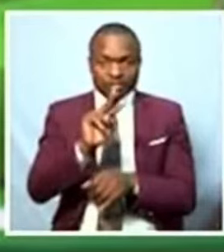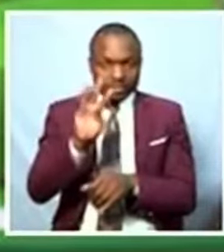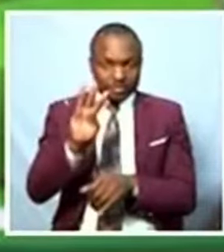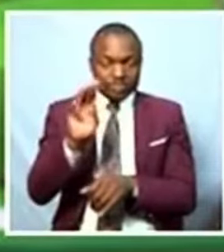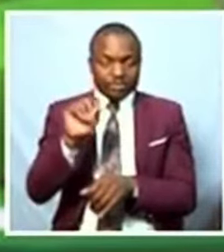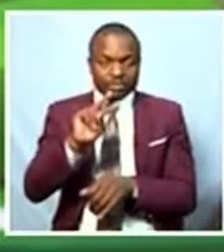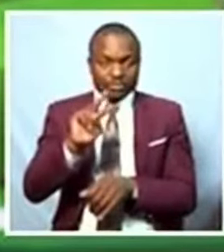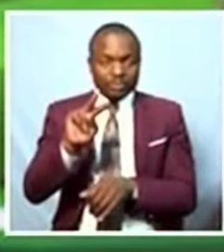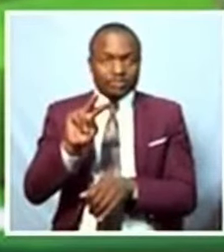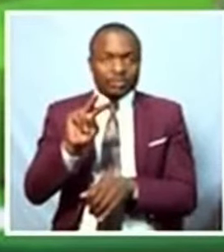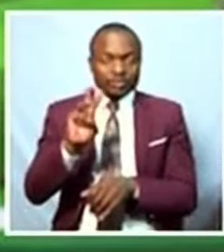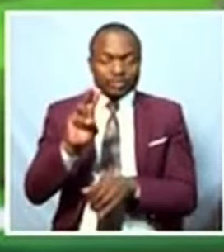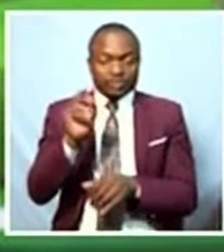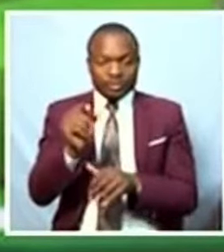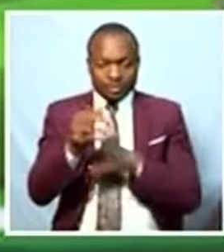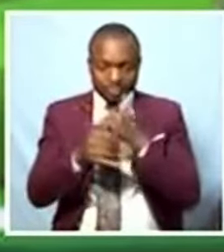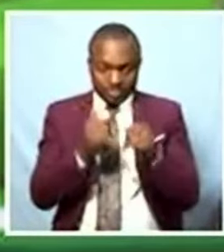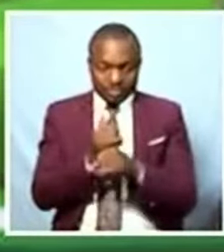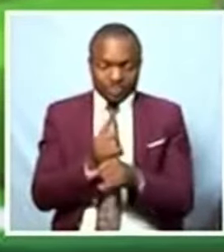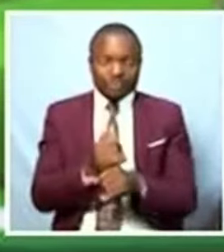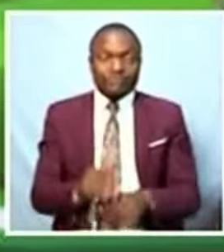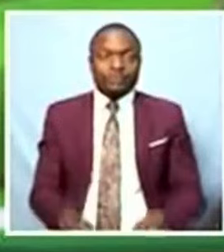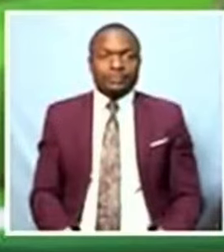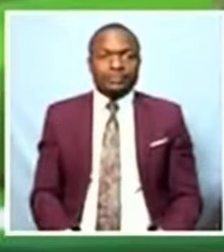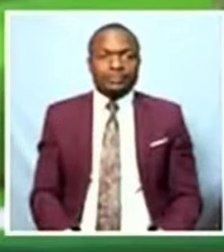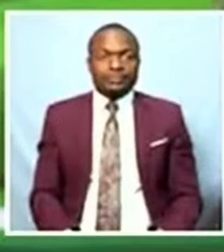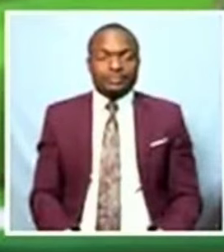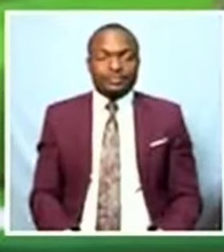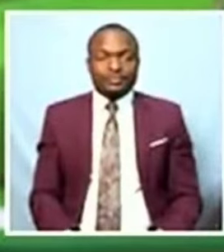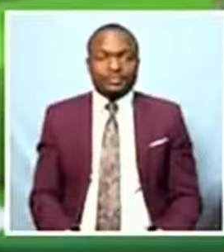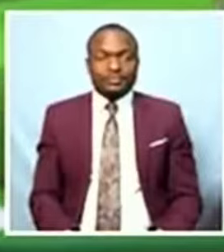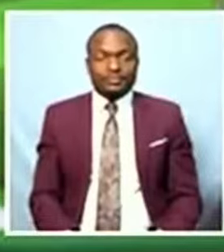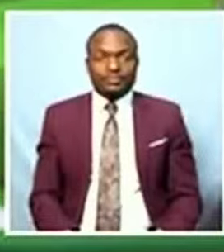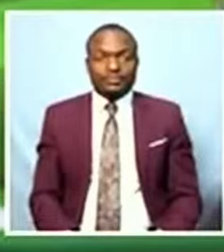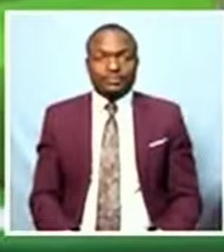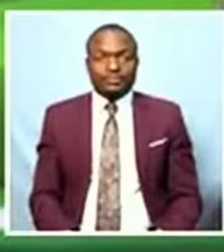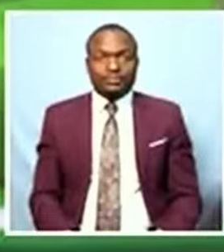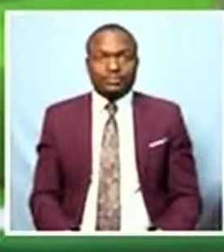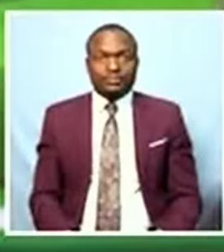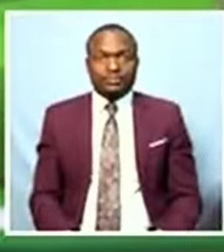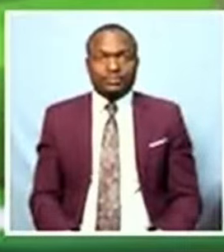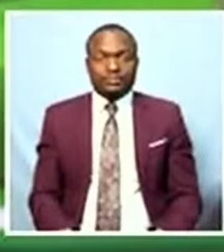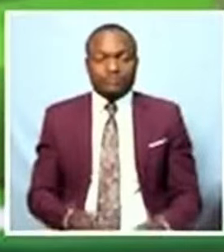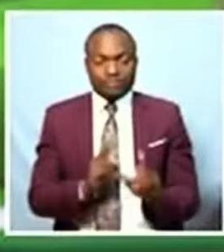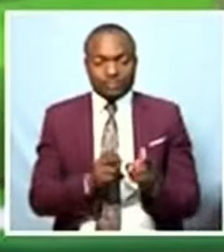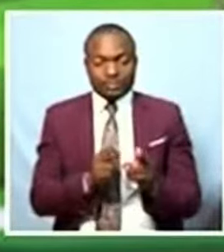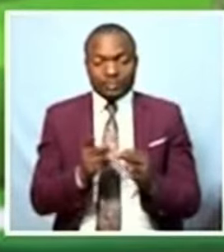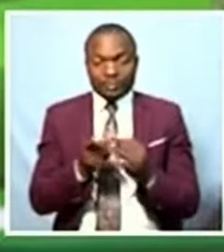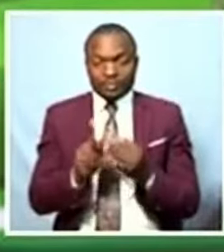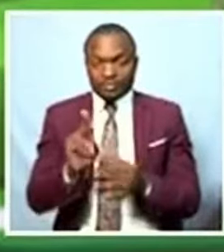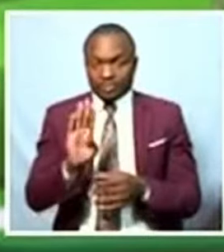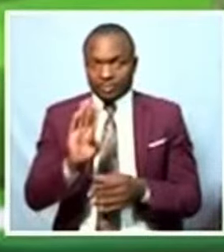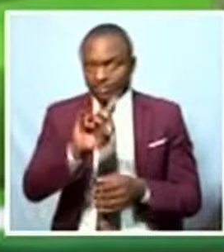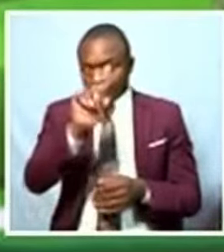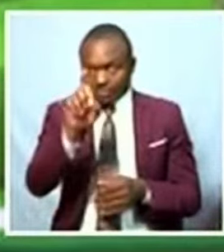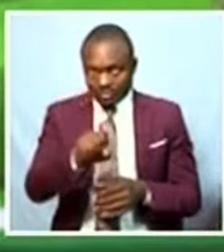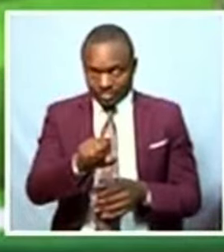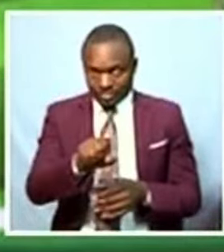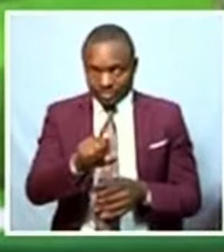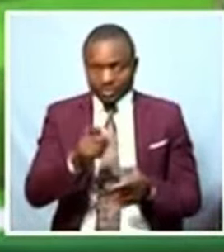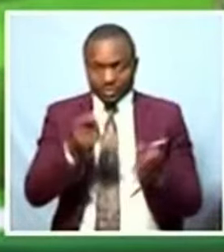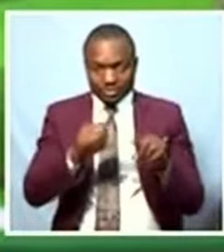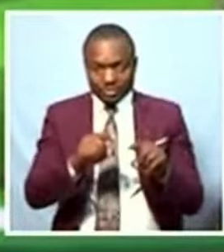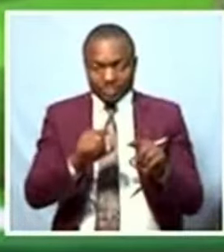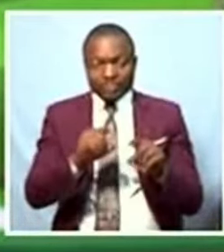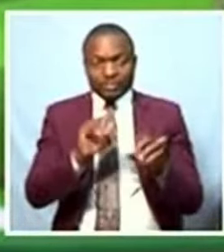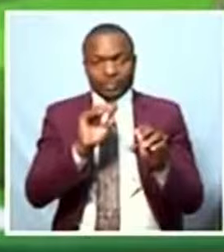no towers were constructed in the stated period. And in answering part B of the question, which was when